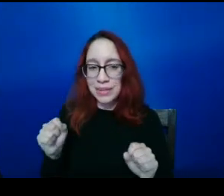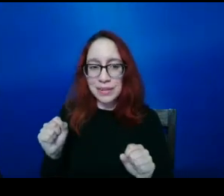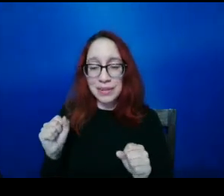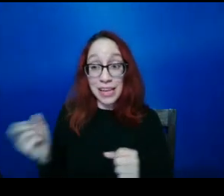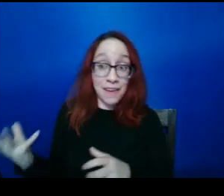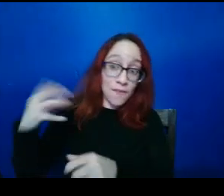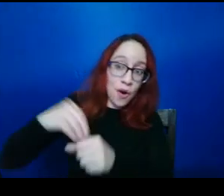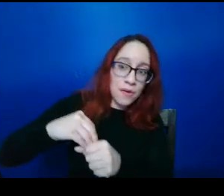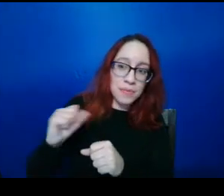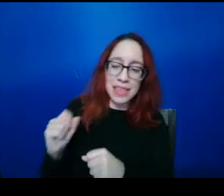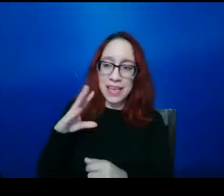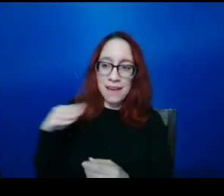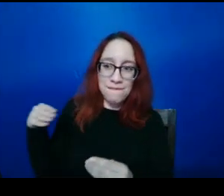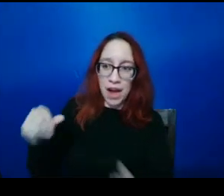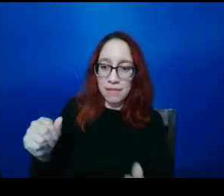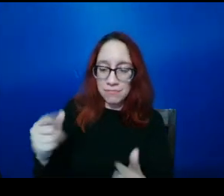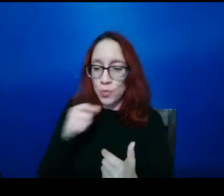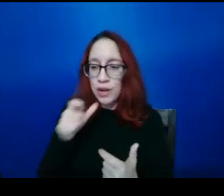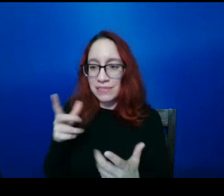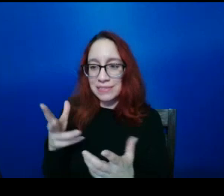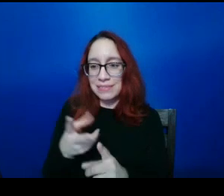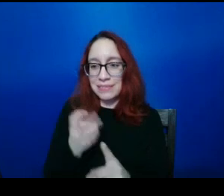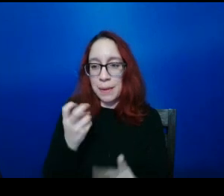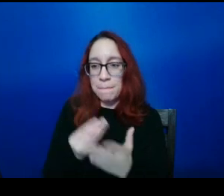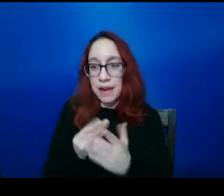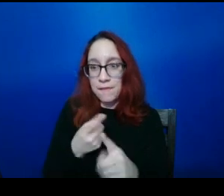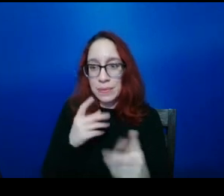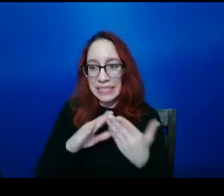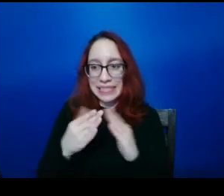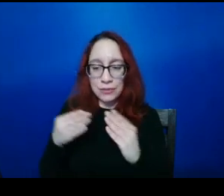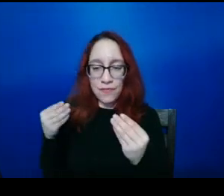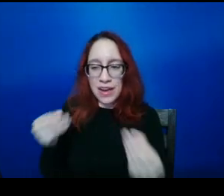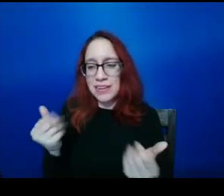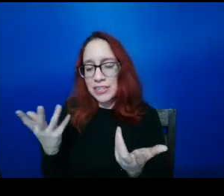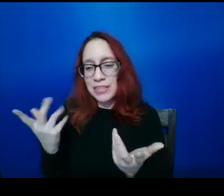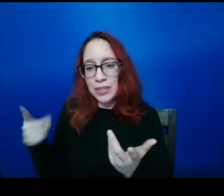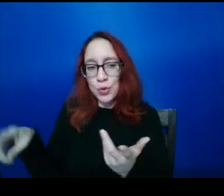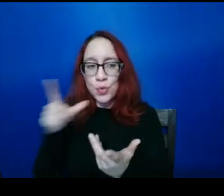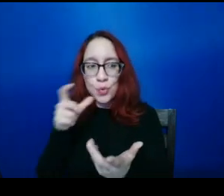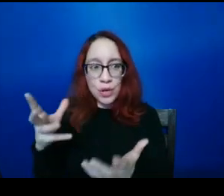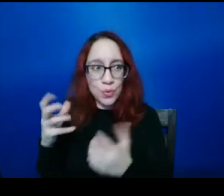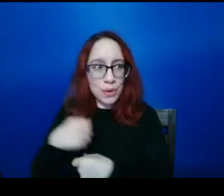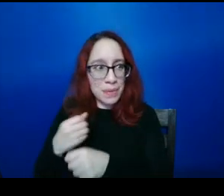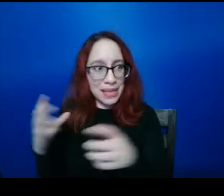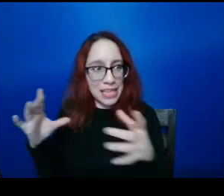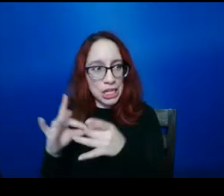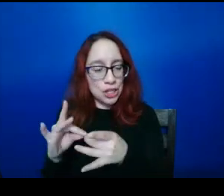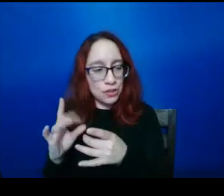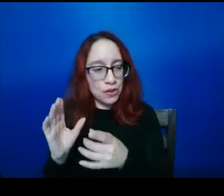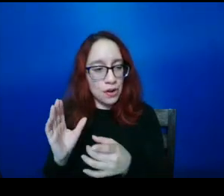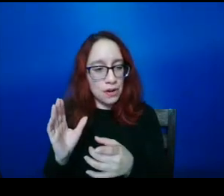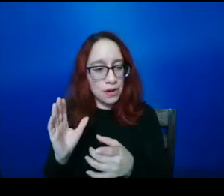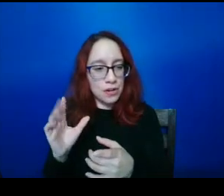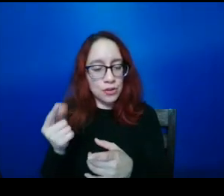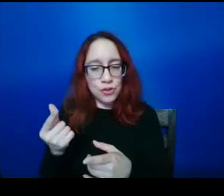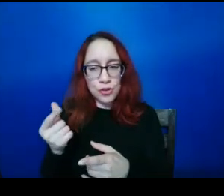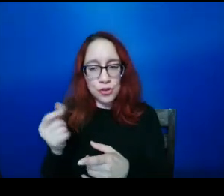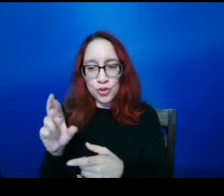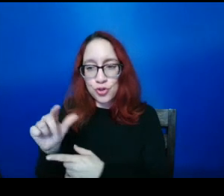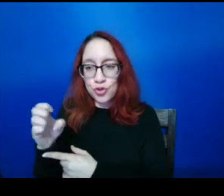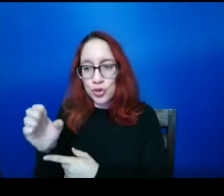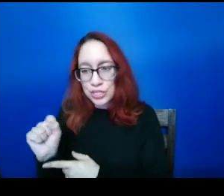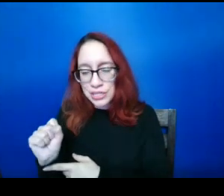involved and maybe they can fund it. And maybe we don't take money from the city to fund it, because they're the ones who want to make that connection to Two Georges, Banana